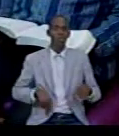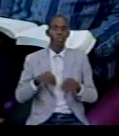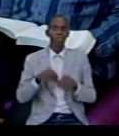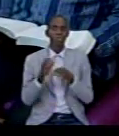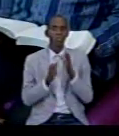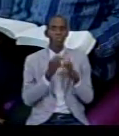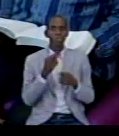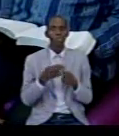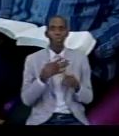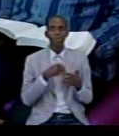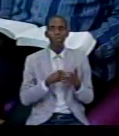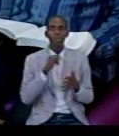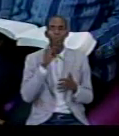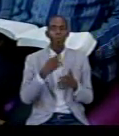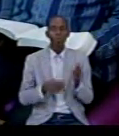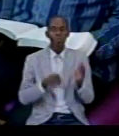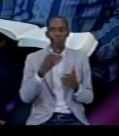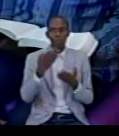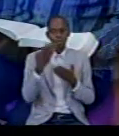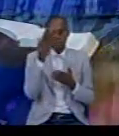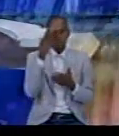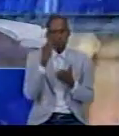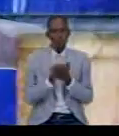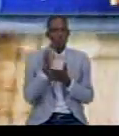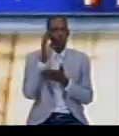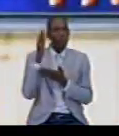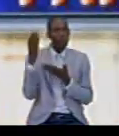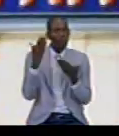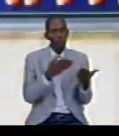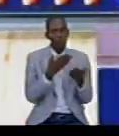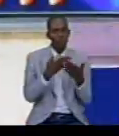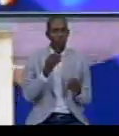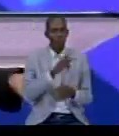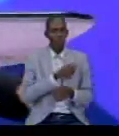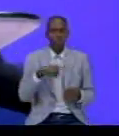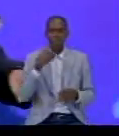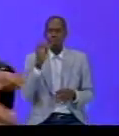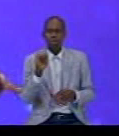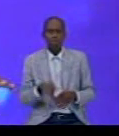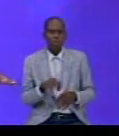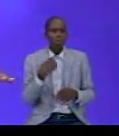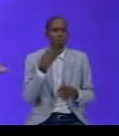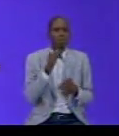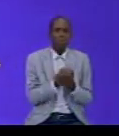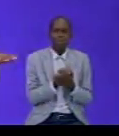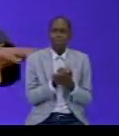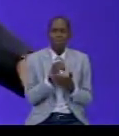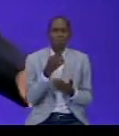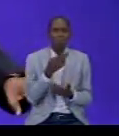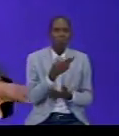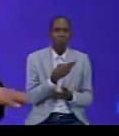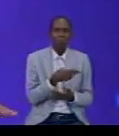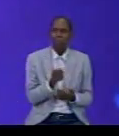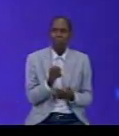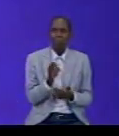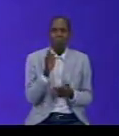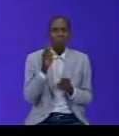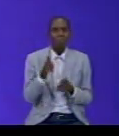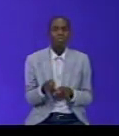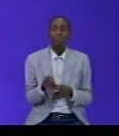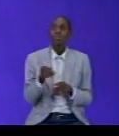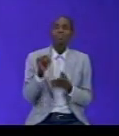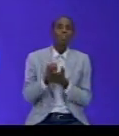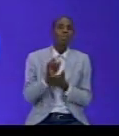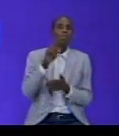know that will bring you before the king. Who is that? Who is that? Well, is that lowly fellow there? Is that uneducated person there? Don't